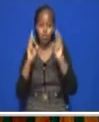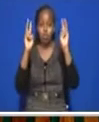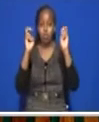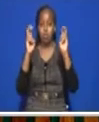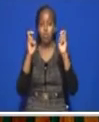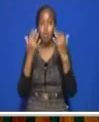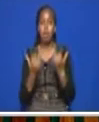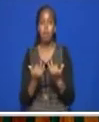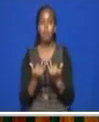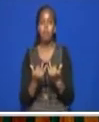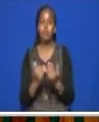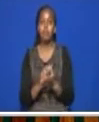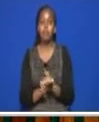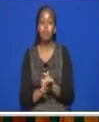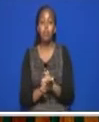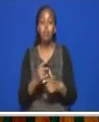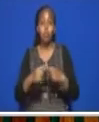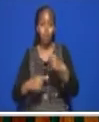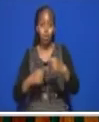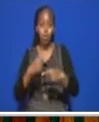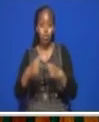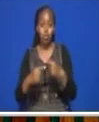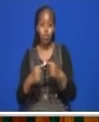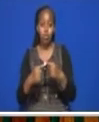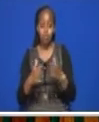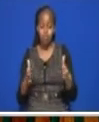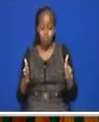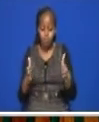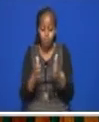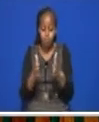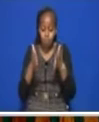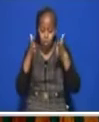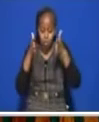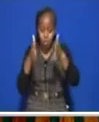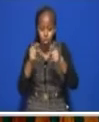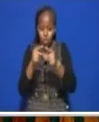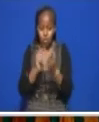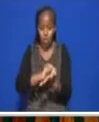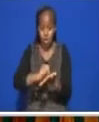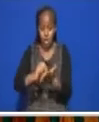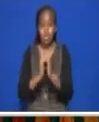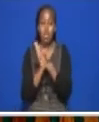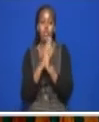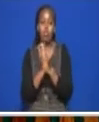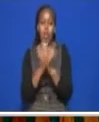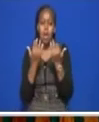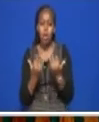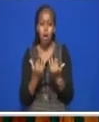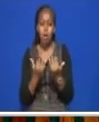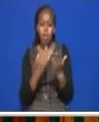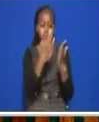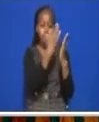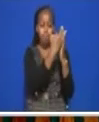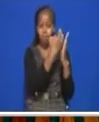So, let us now narrow down to composition writing. What are the features